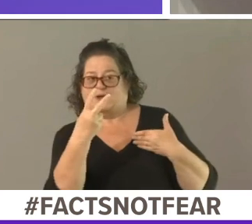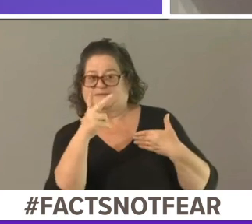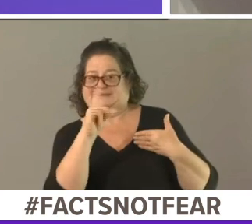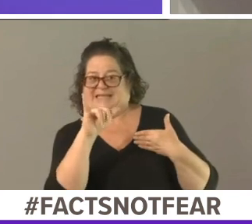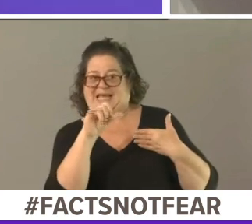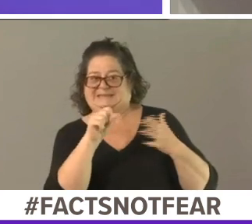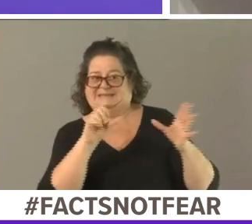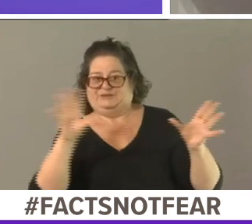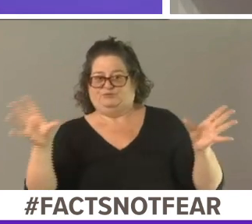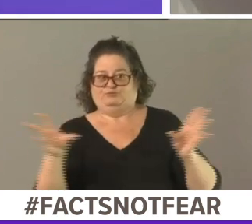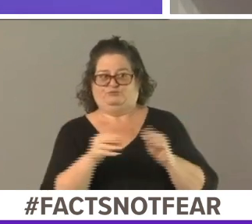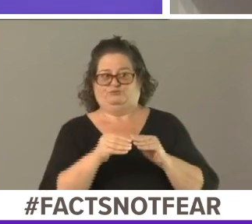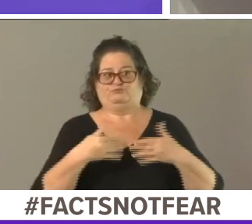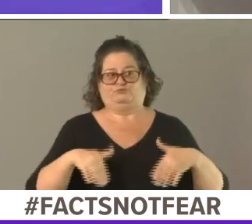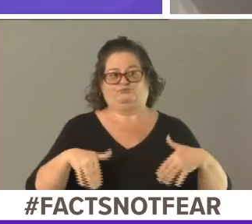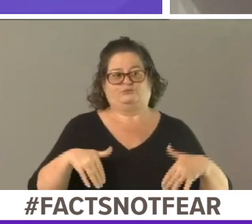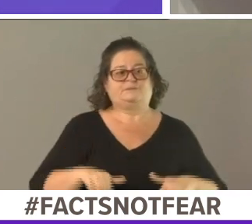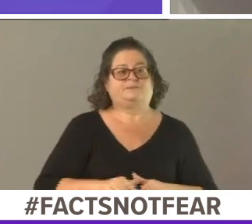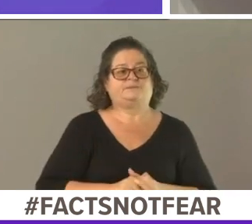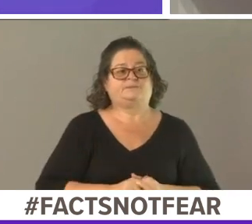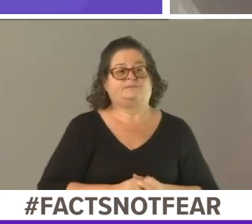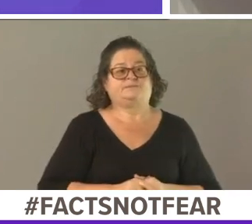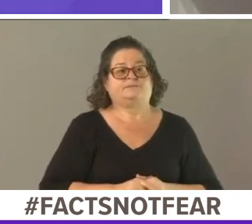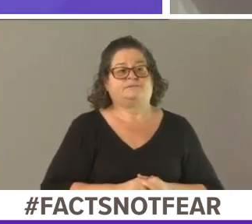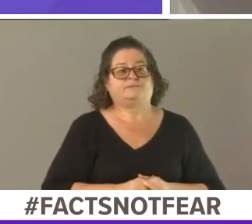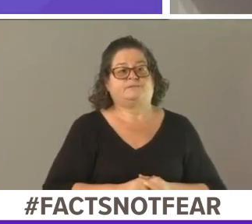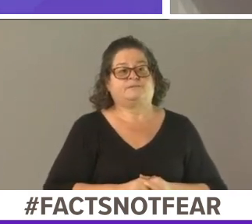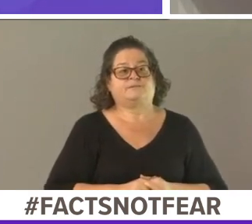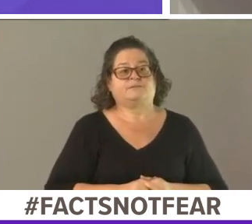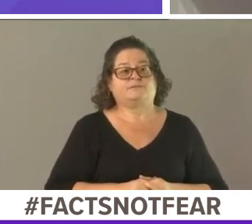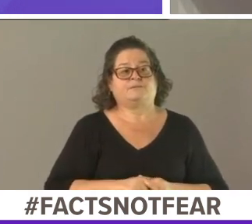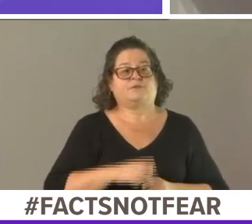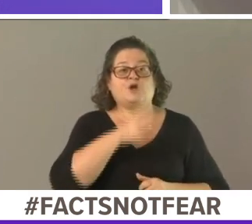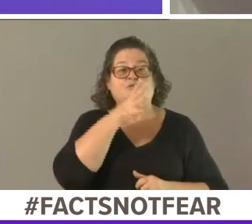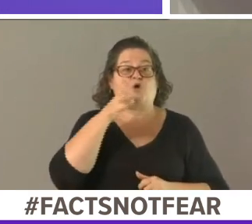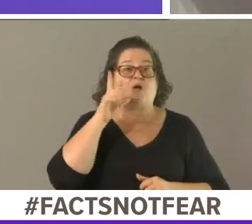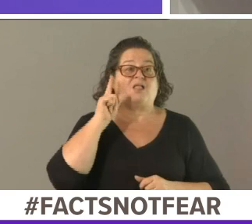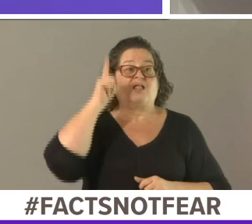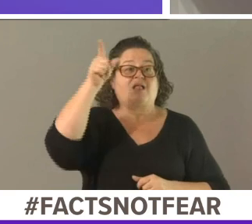the rural testing, we just completed White Mountain Apache